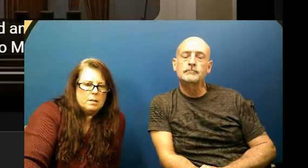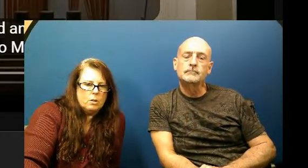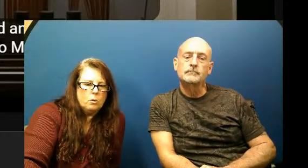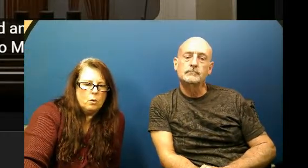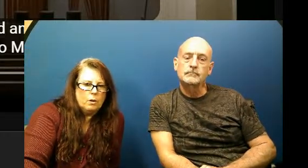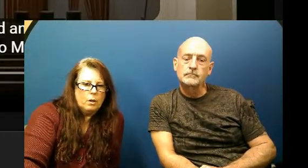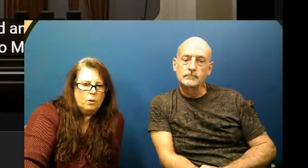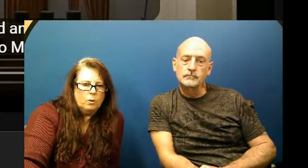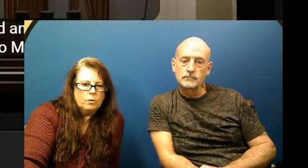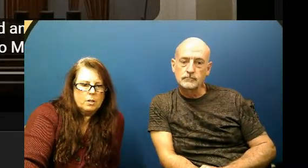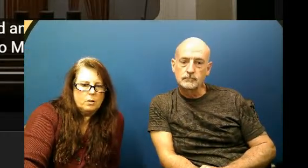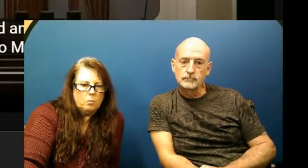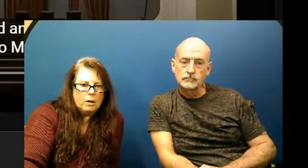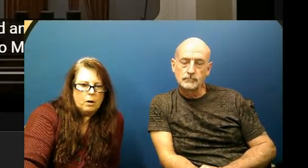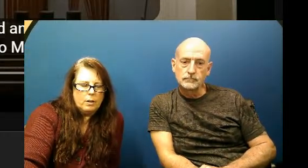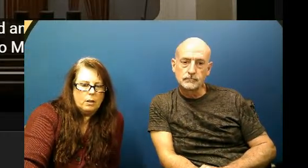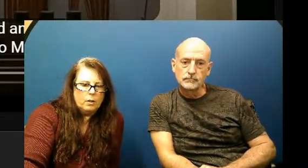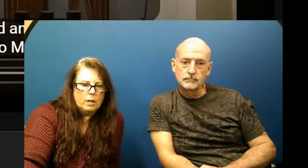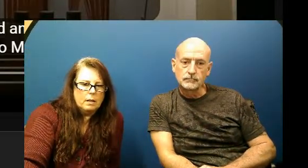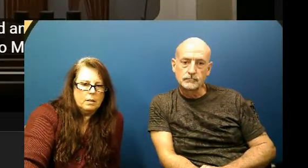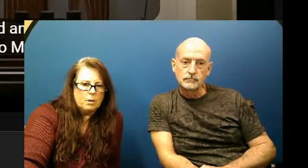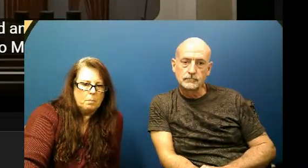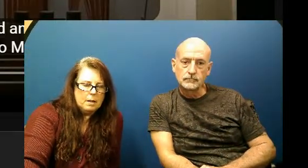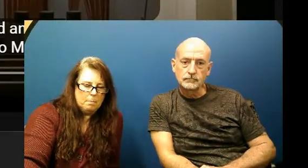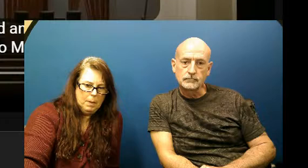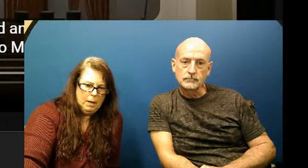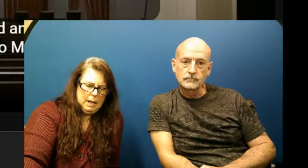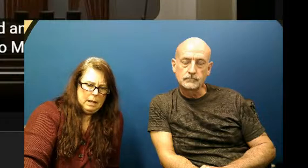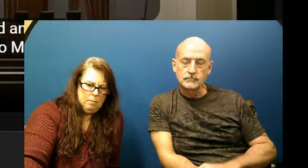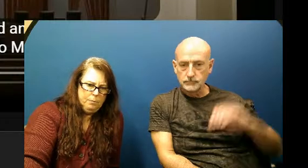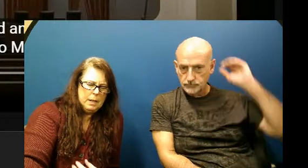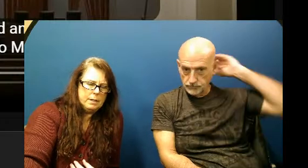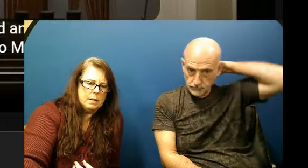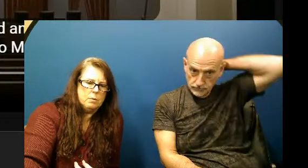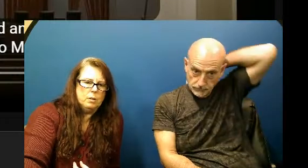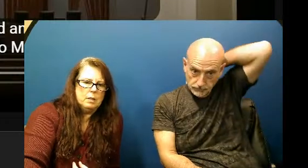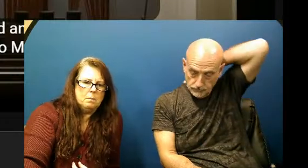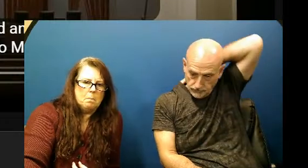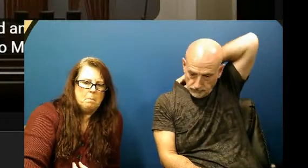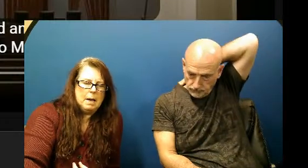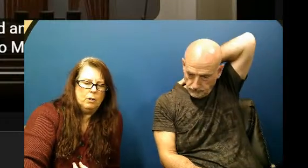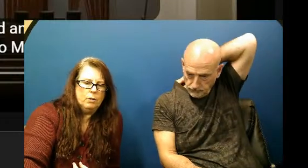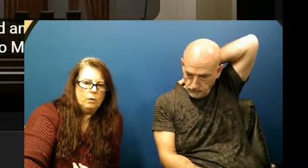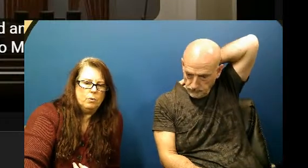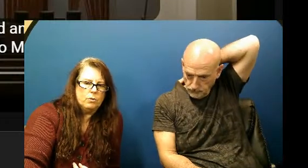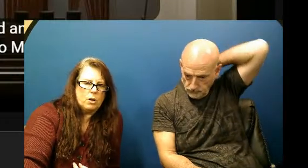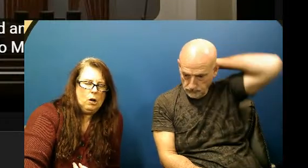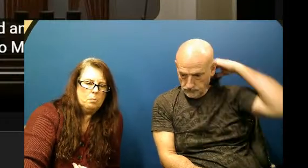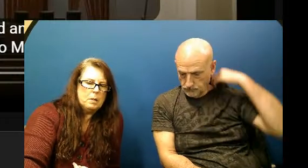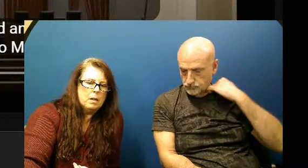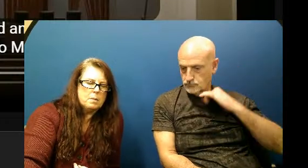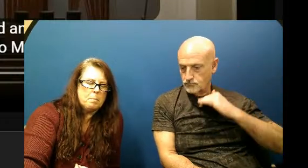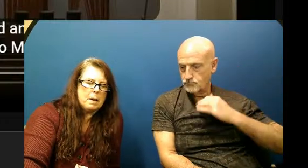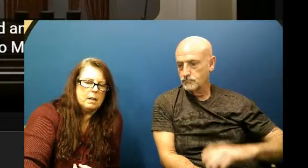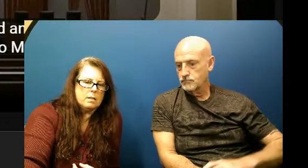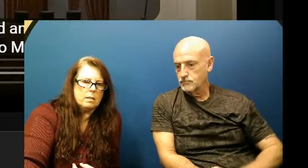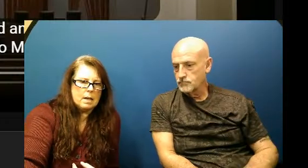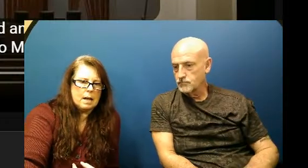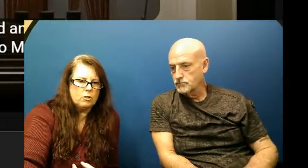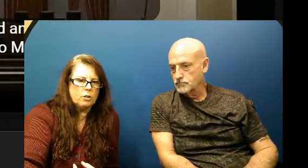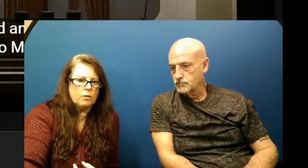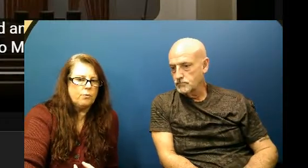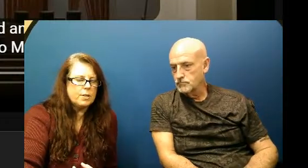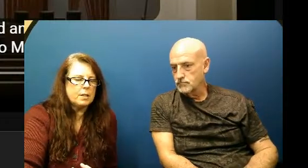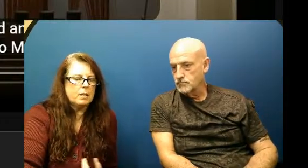Pam asked, so who are the owners and where are they located? So Pam, it doesn't really matter who the owners are because ByteDance